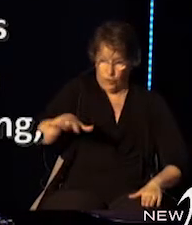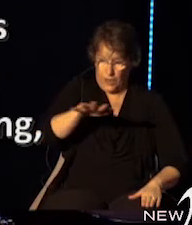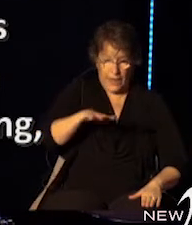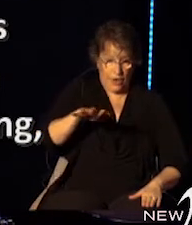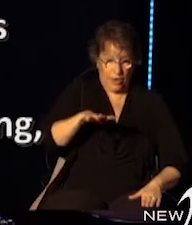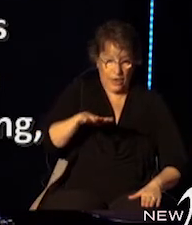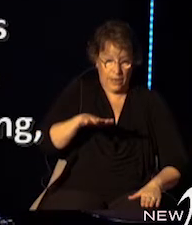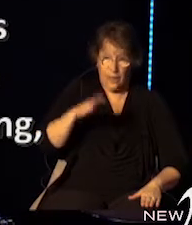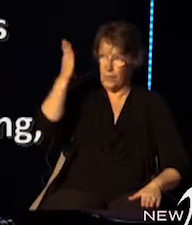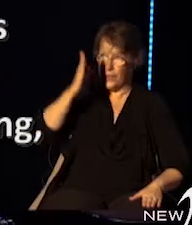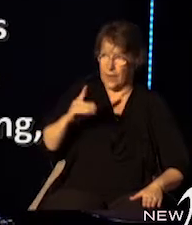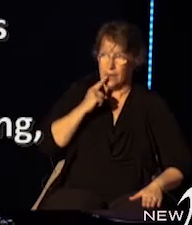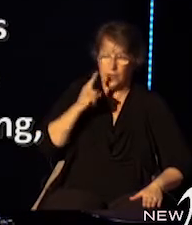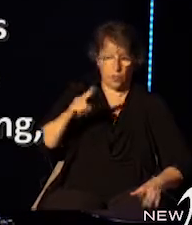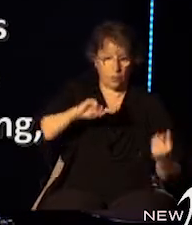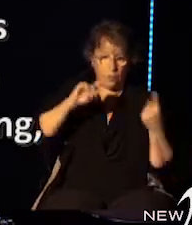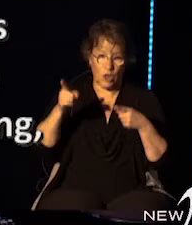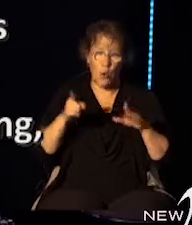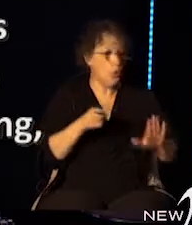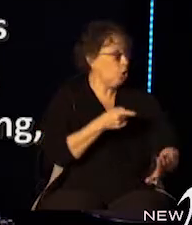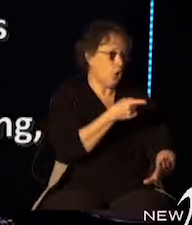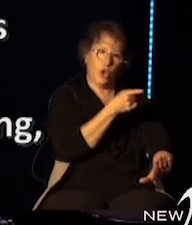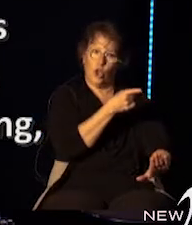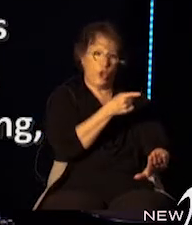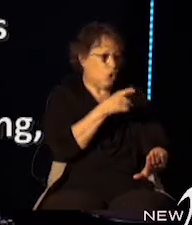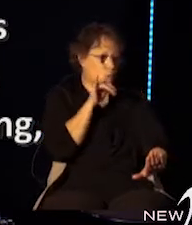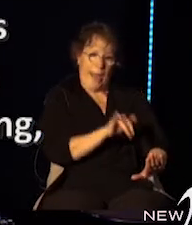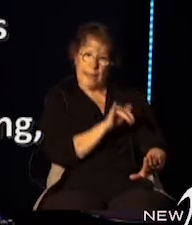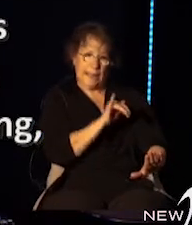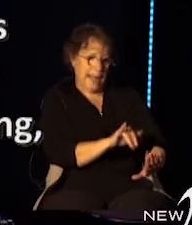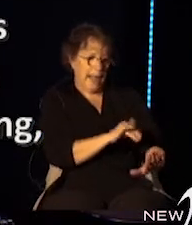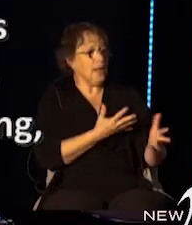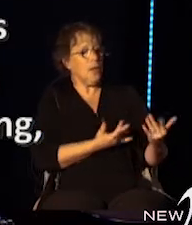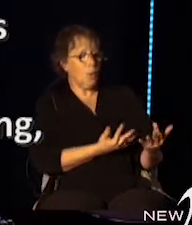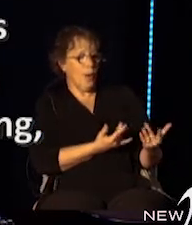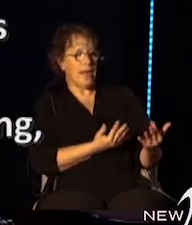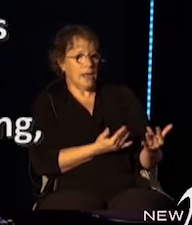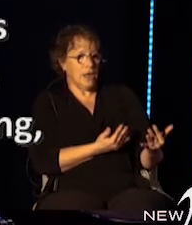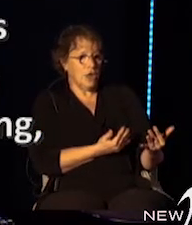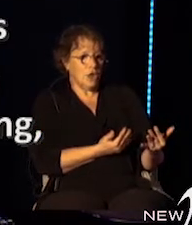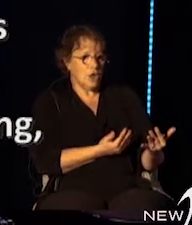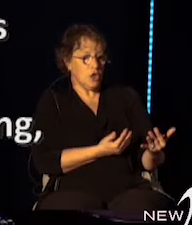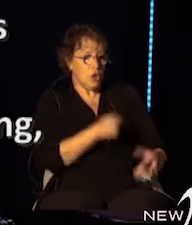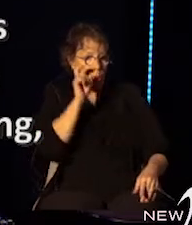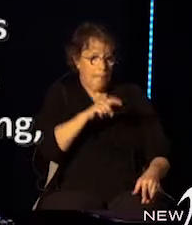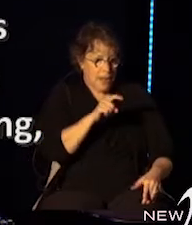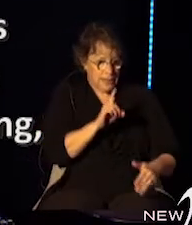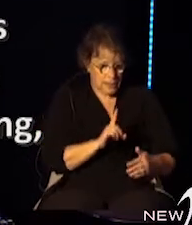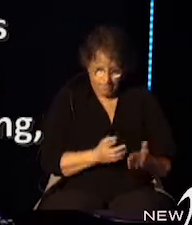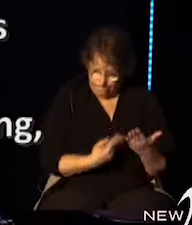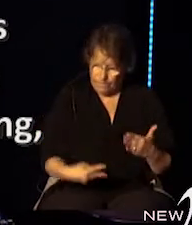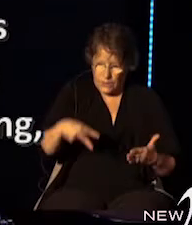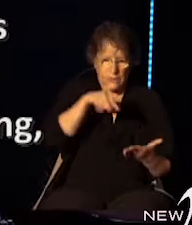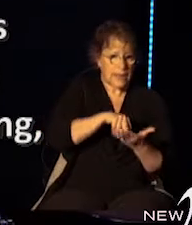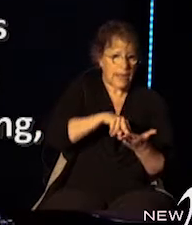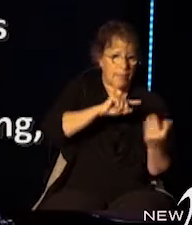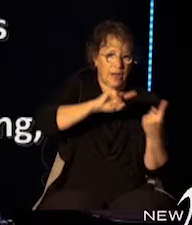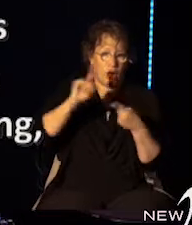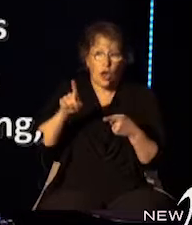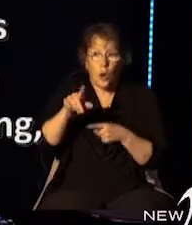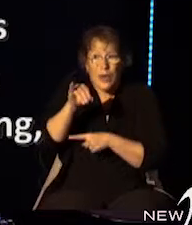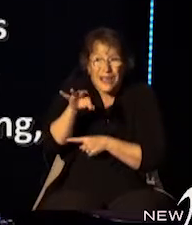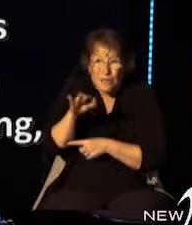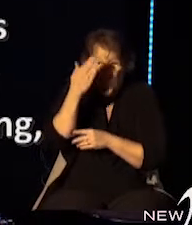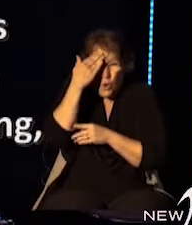to do something. God calls you to get up from where you are and to go. If you don't know how God's going to solve the big thing in your